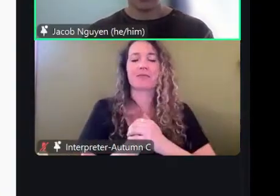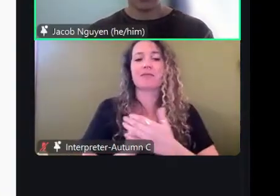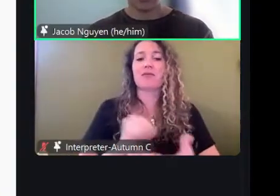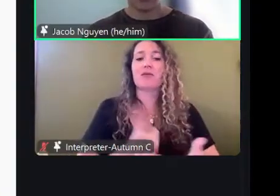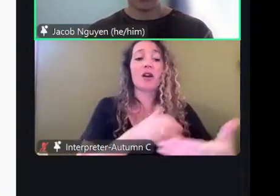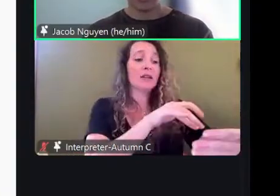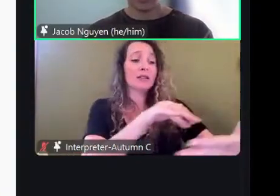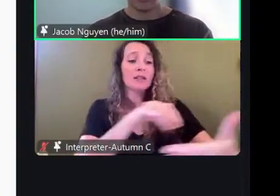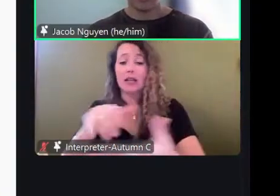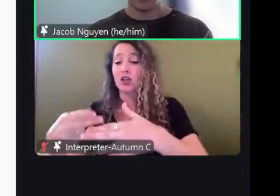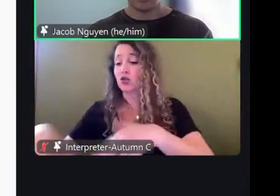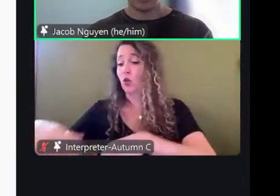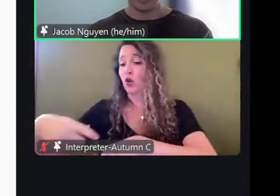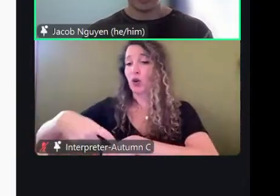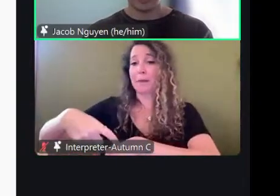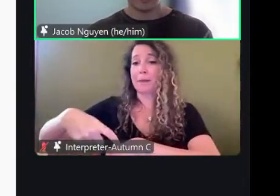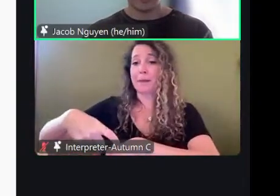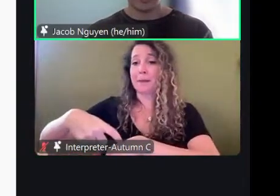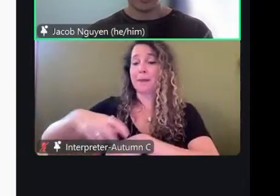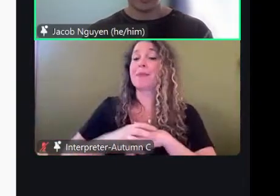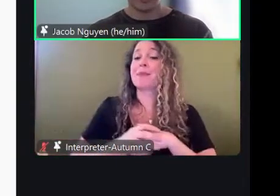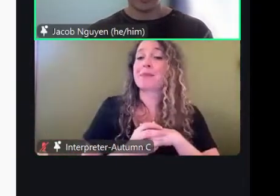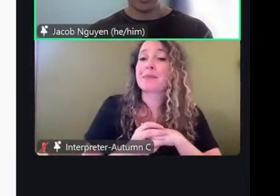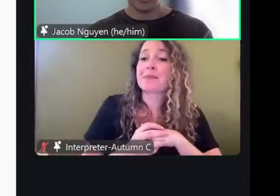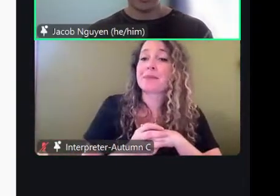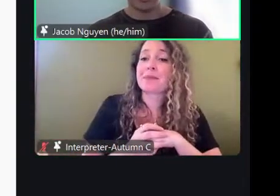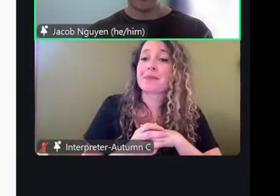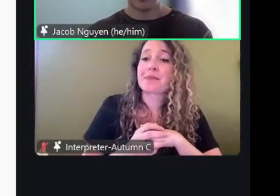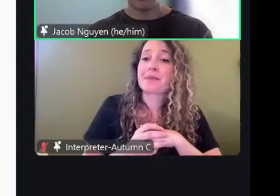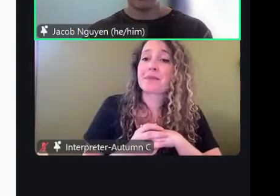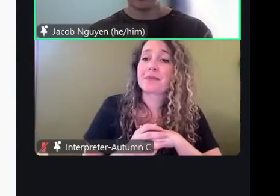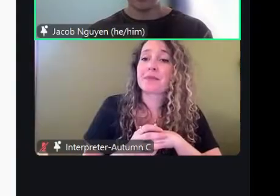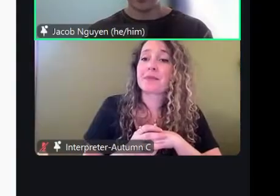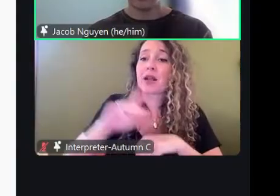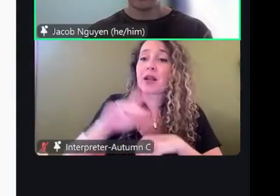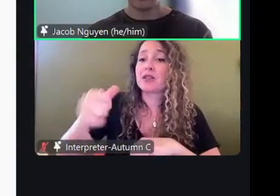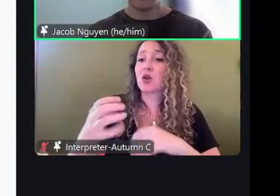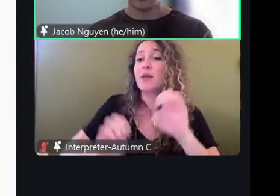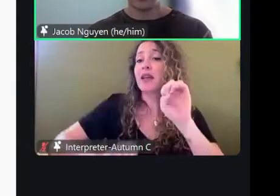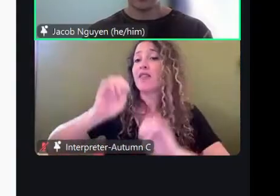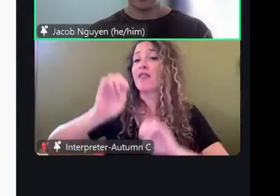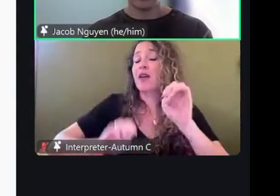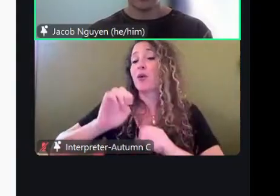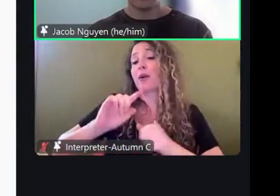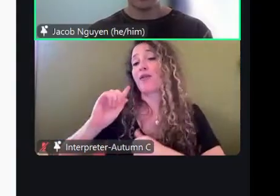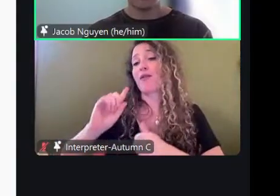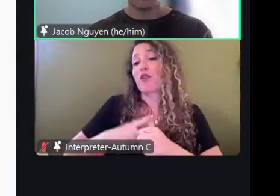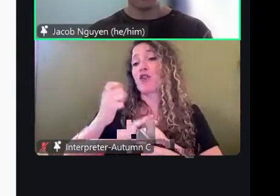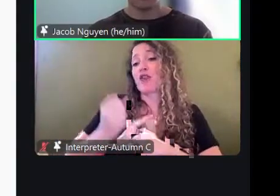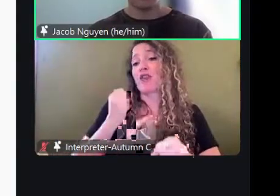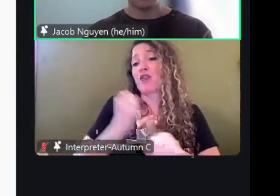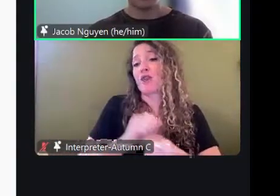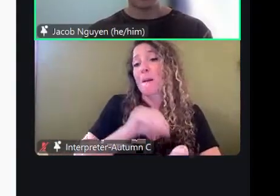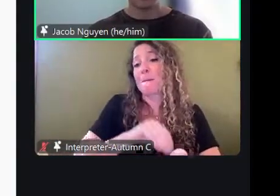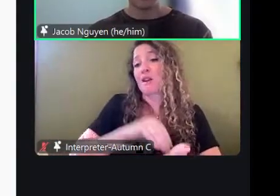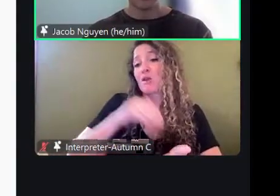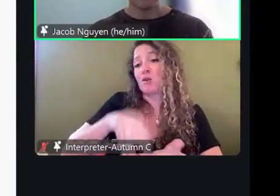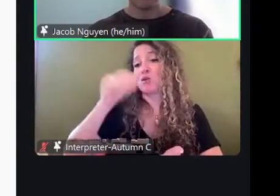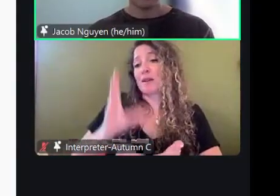duration is also short term. It only is evaluating first-year medical students, but is not